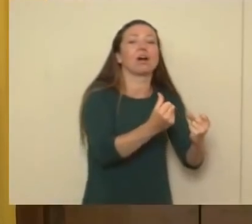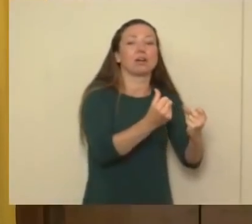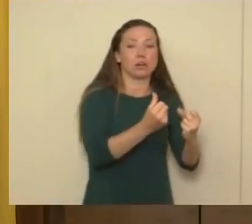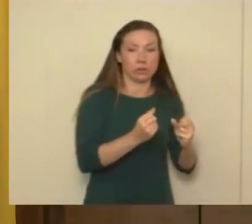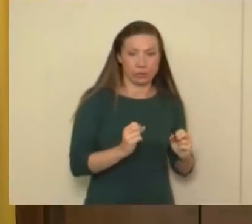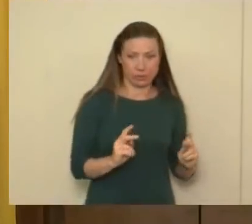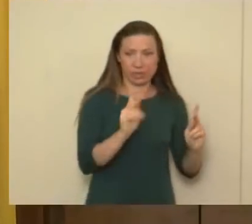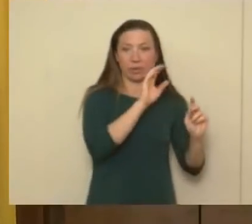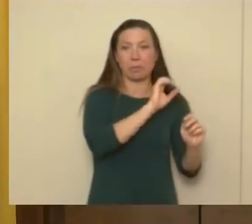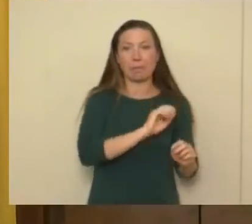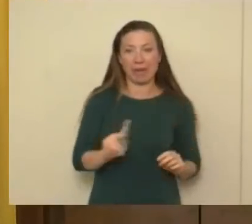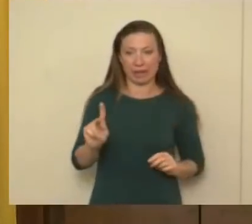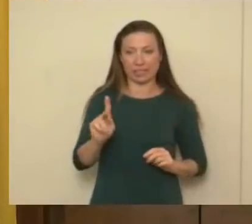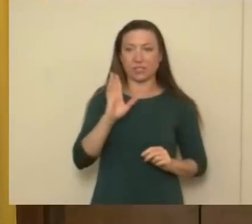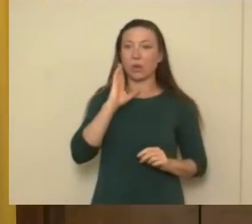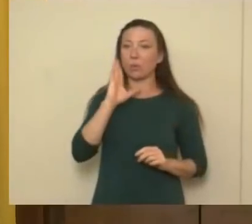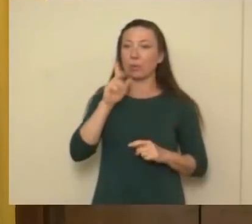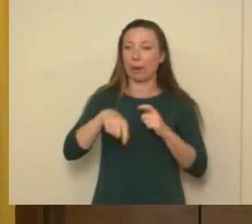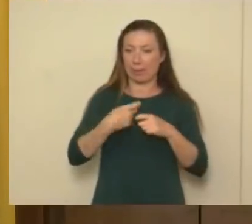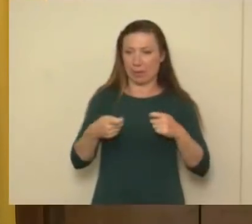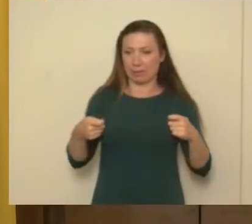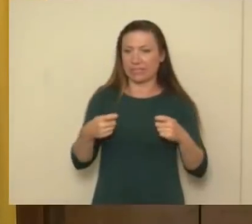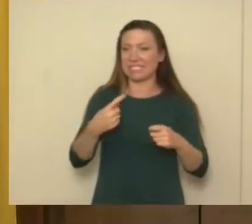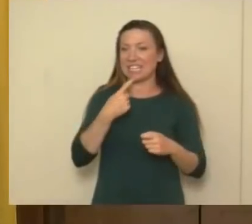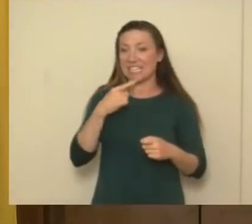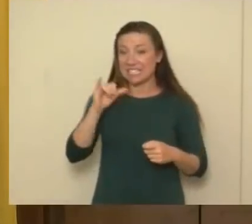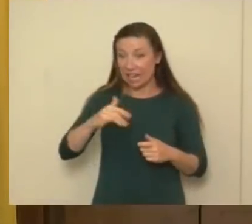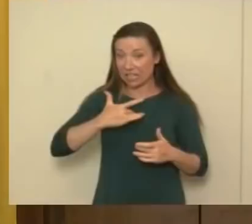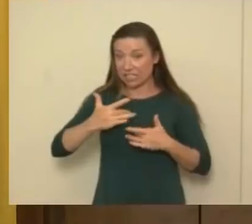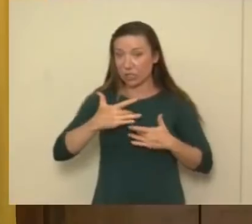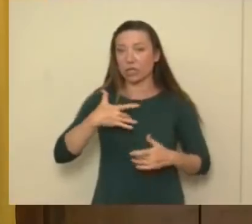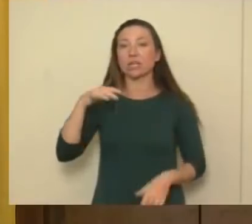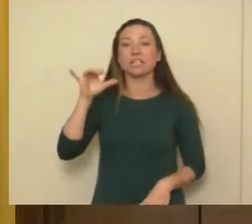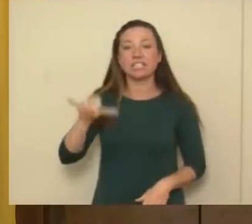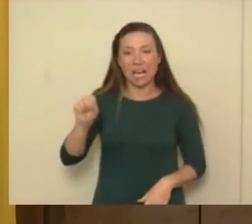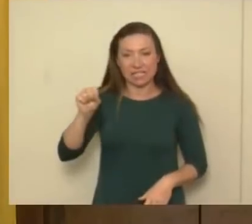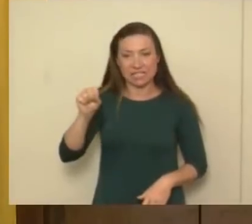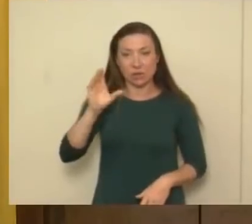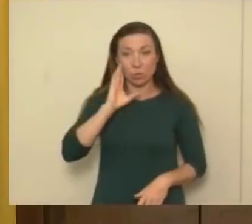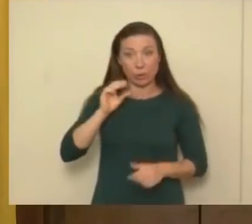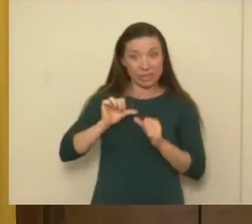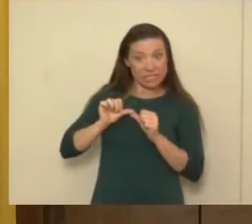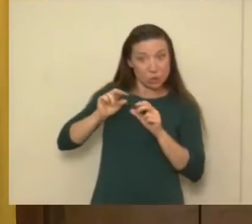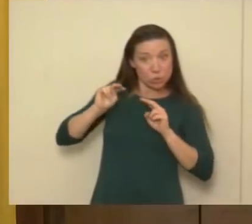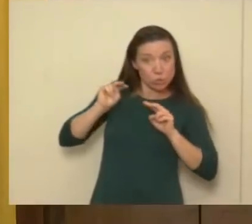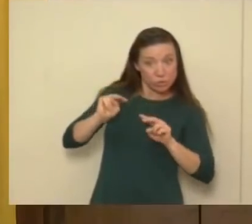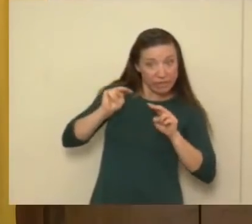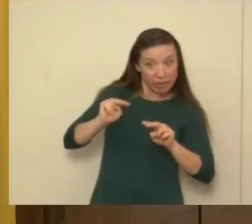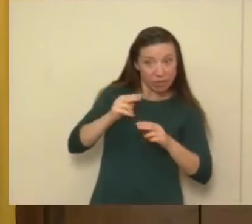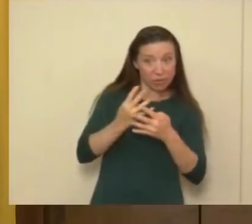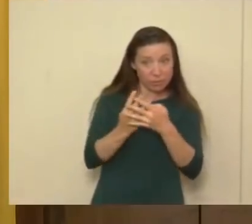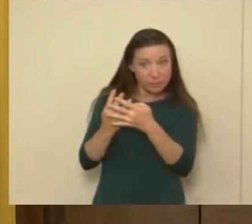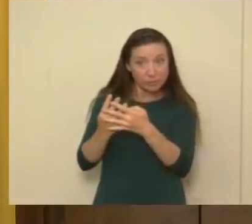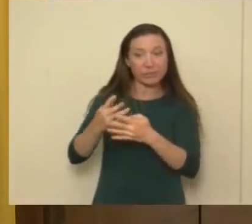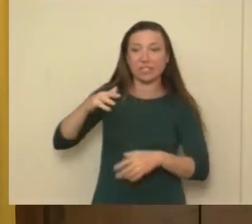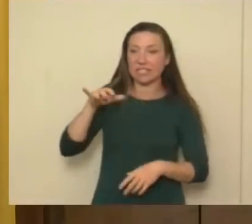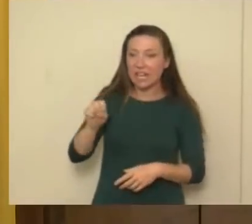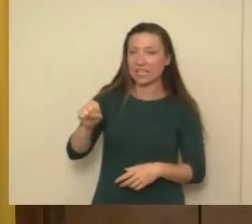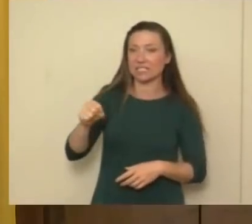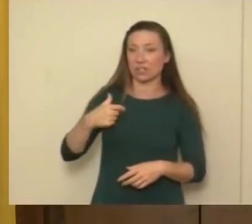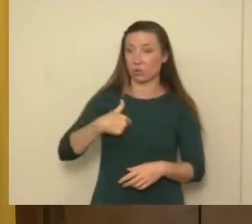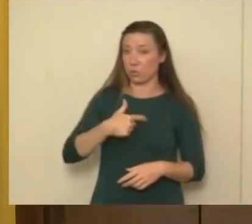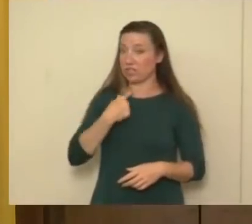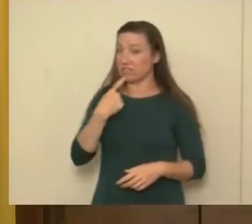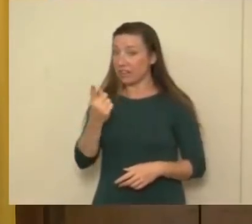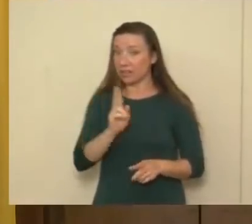we concerned? Yes. Is it an area where we will continue to do surveillance? Yes. Are we asking everyone on the state side, no